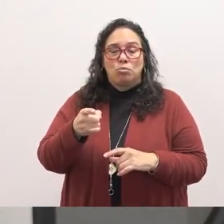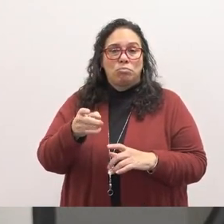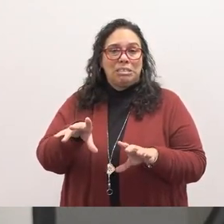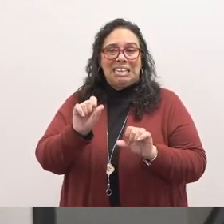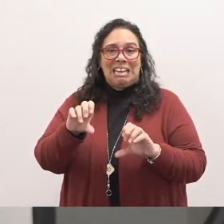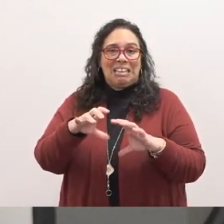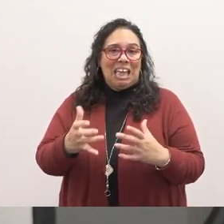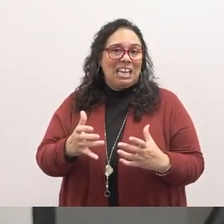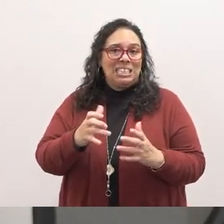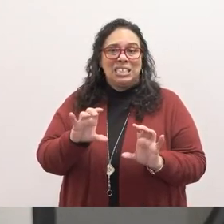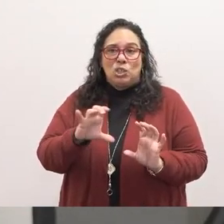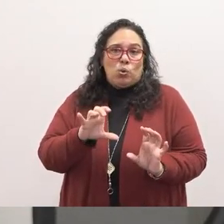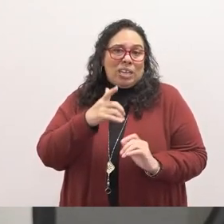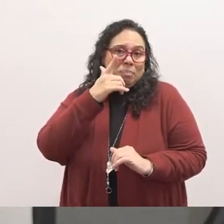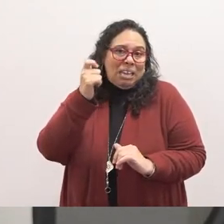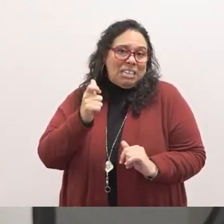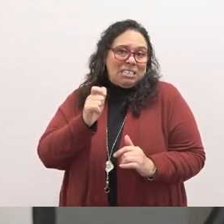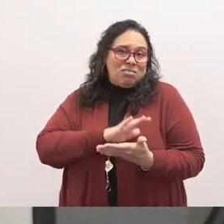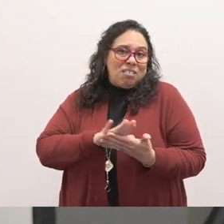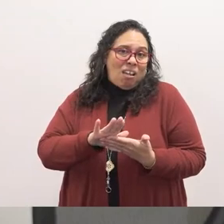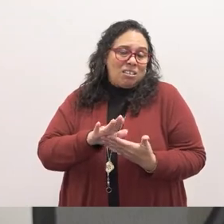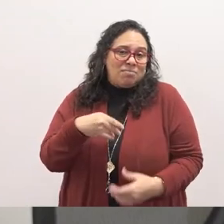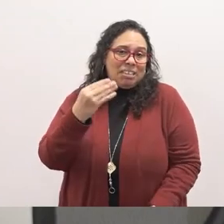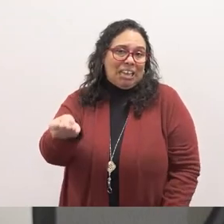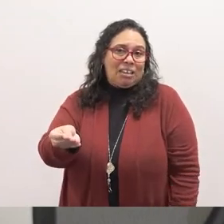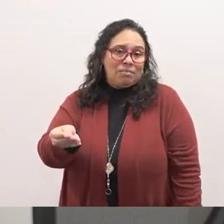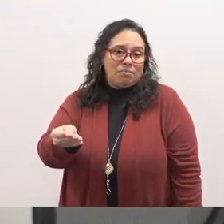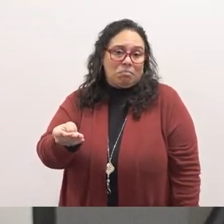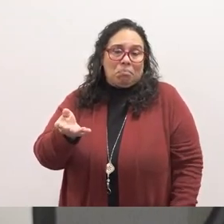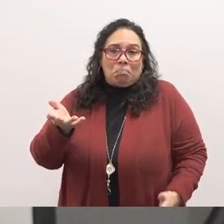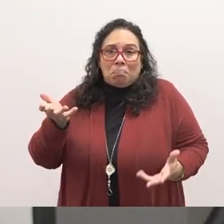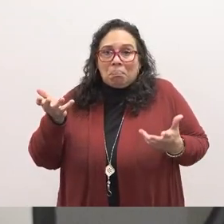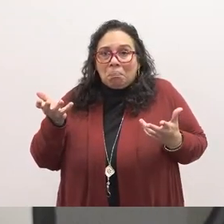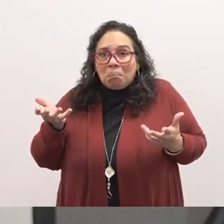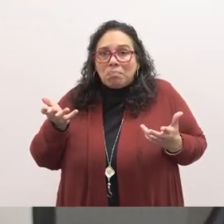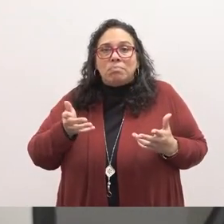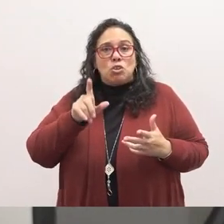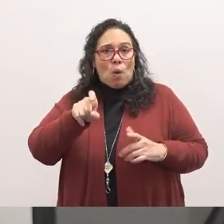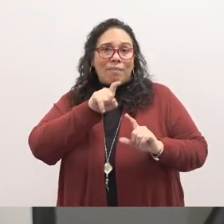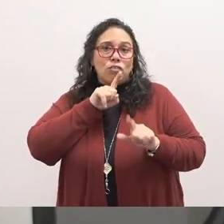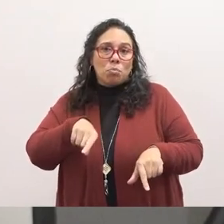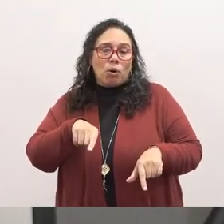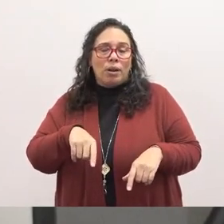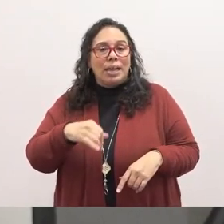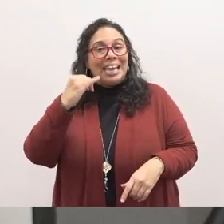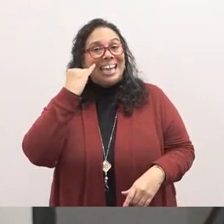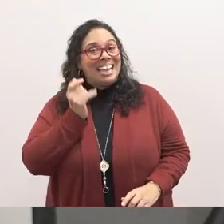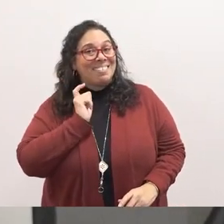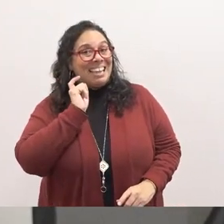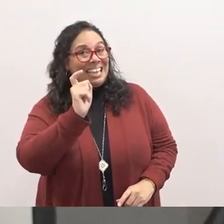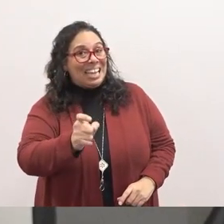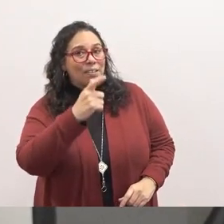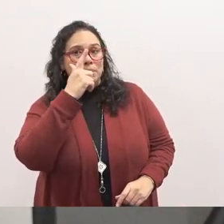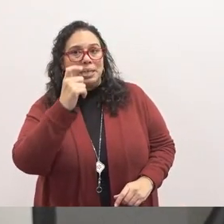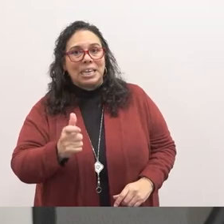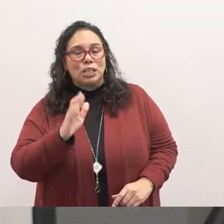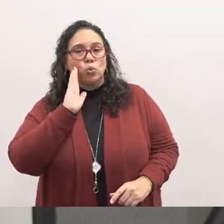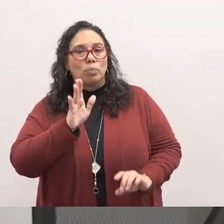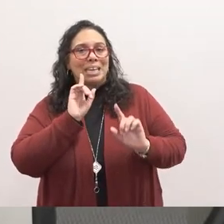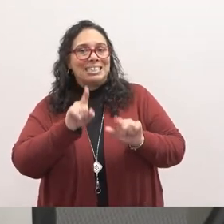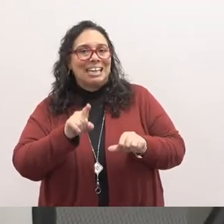and they're doing it out of their kindness of their own heart, I think you'd have to report that. If they're giving it to you because you're going to